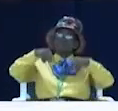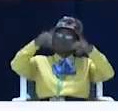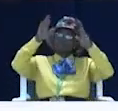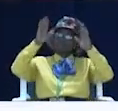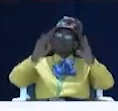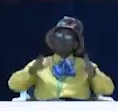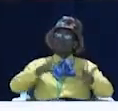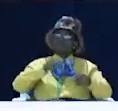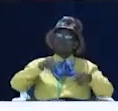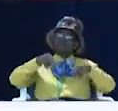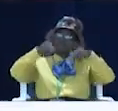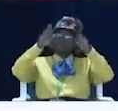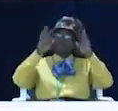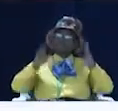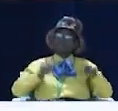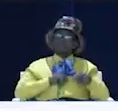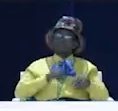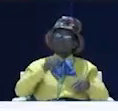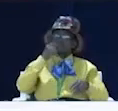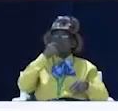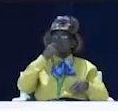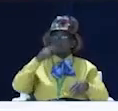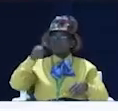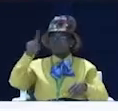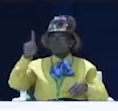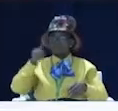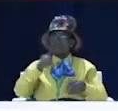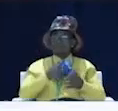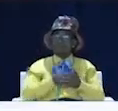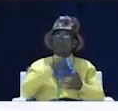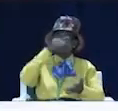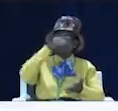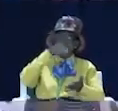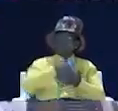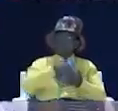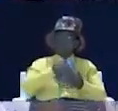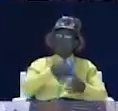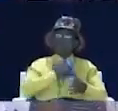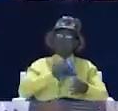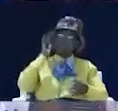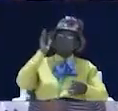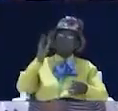I decree once again, I will meet you at the top.